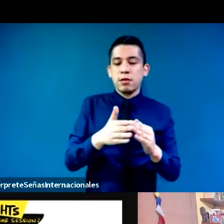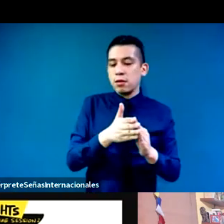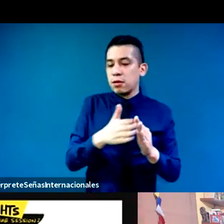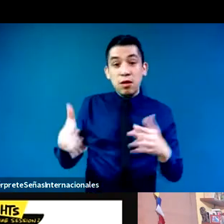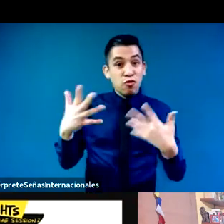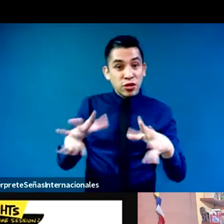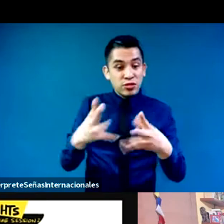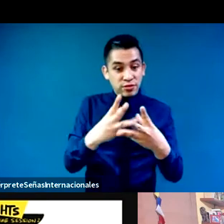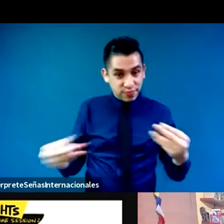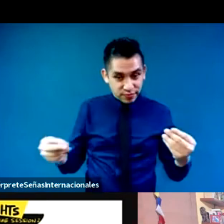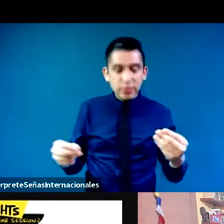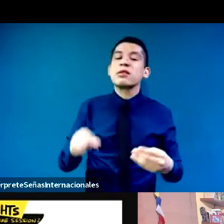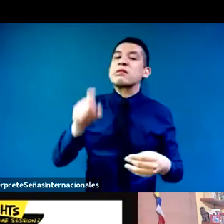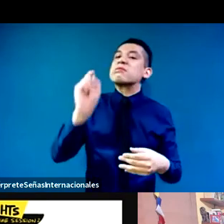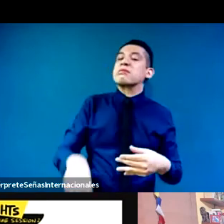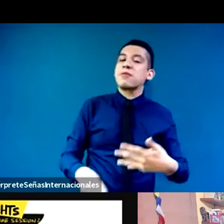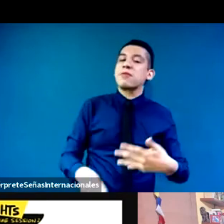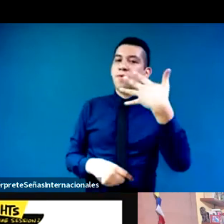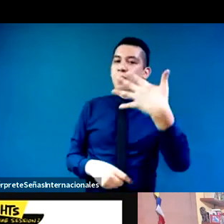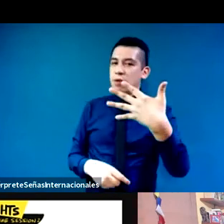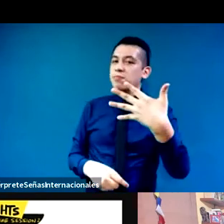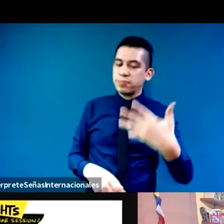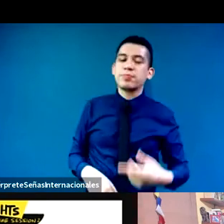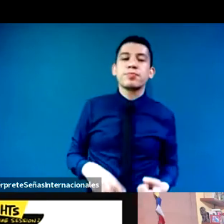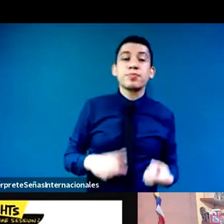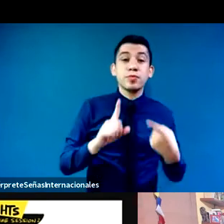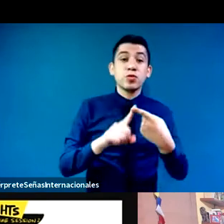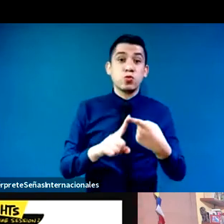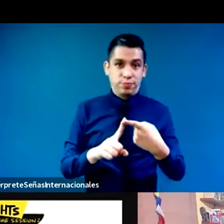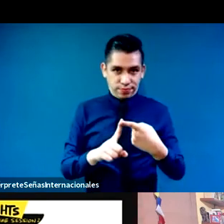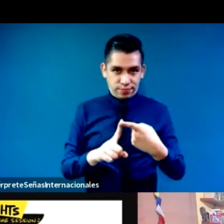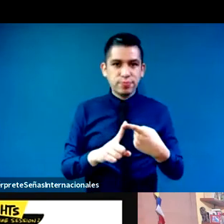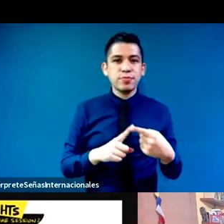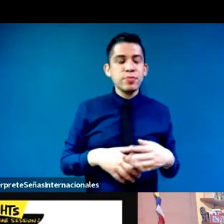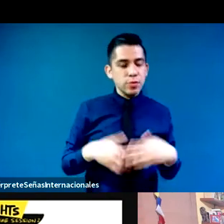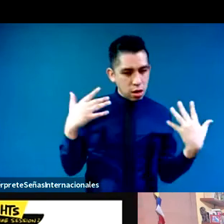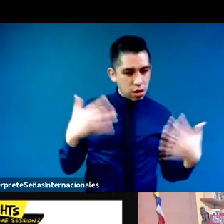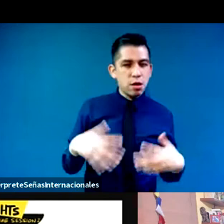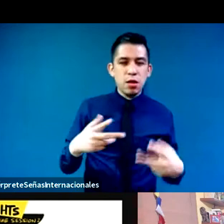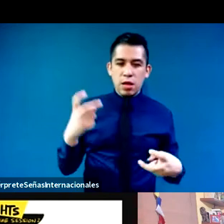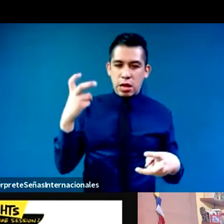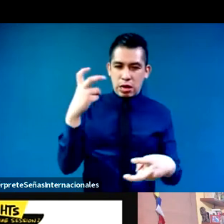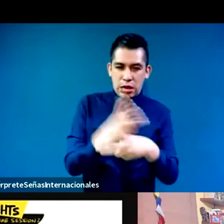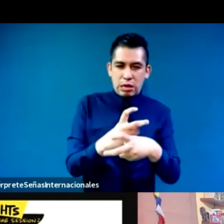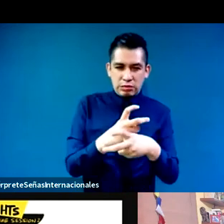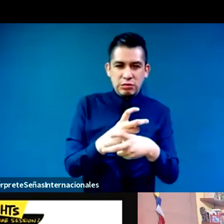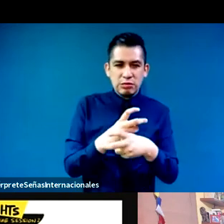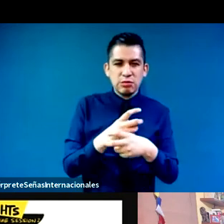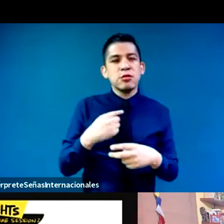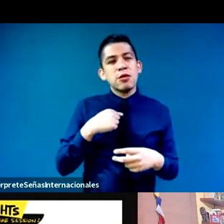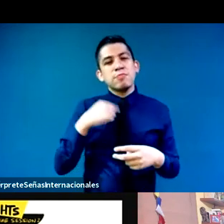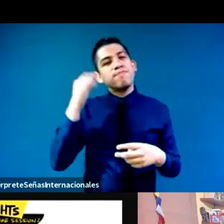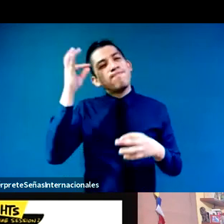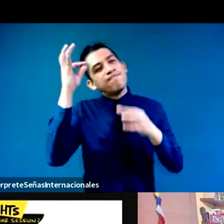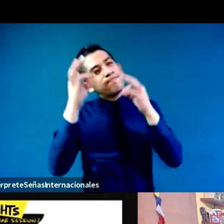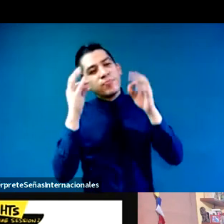step, we must rigorously prioritize gender equality throughout response and recovery strategies. This means including women and